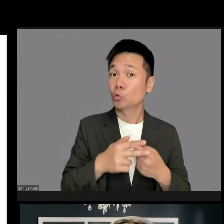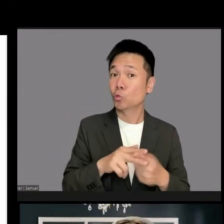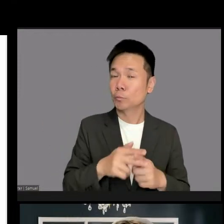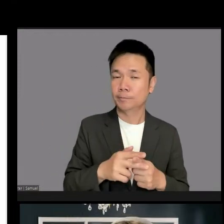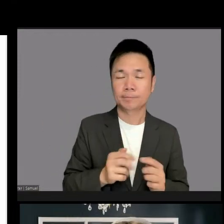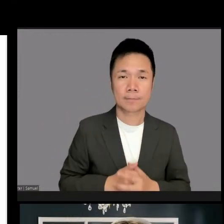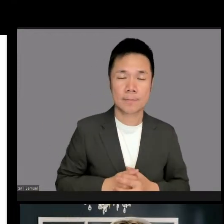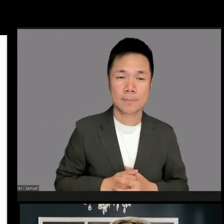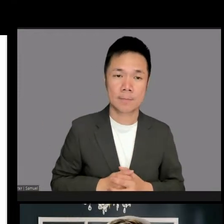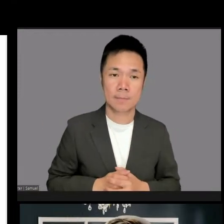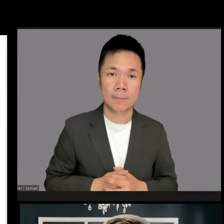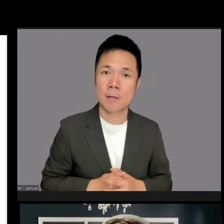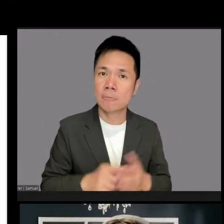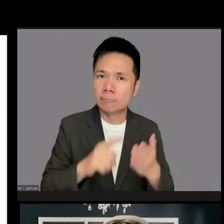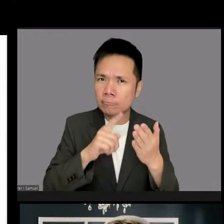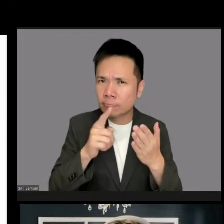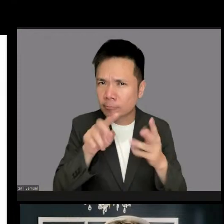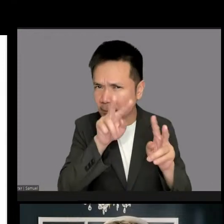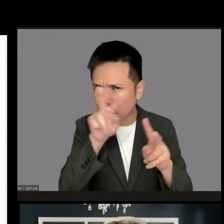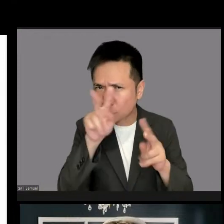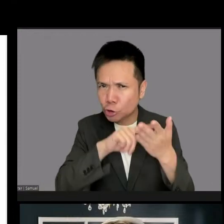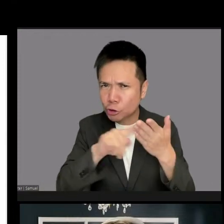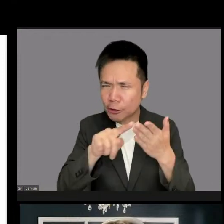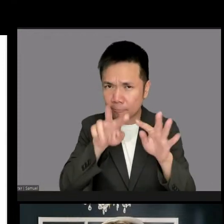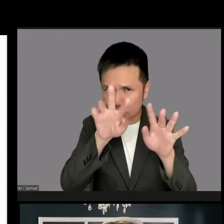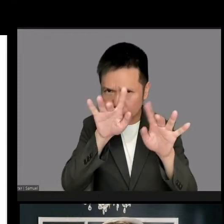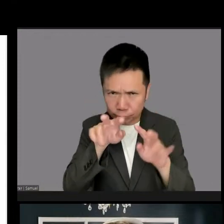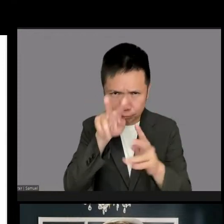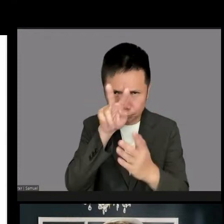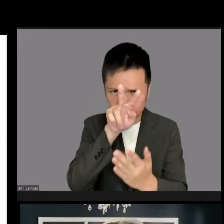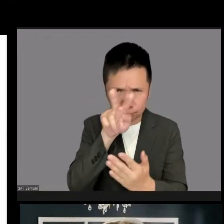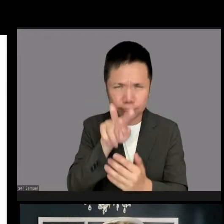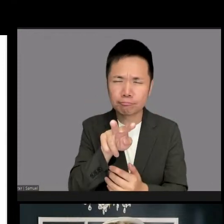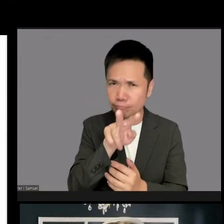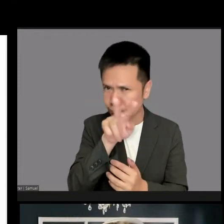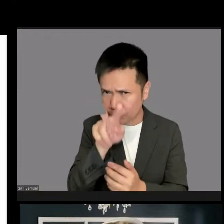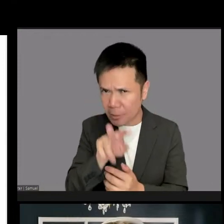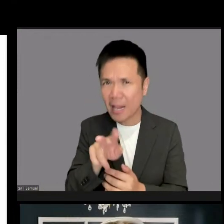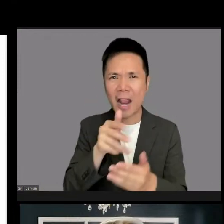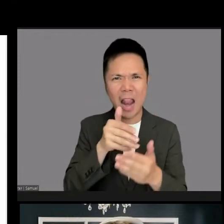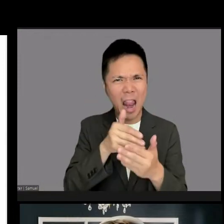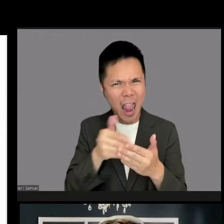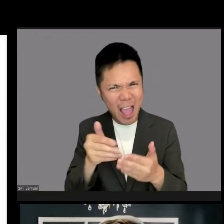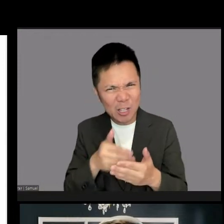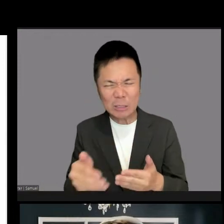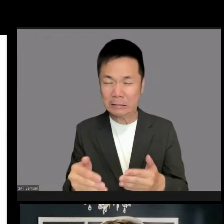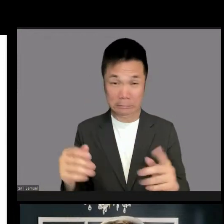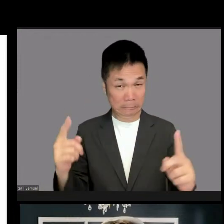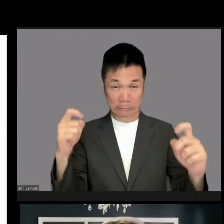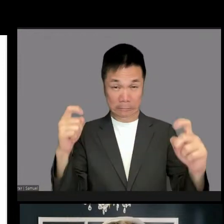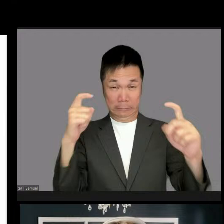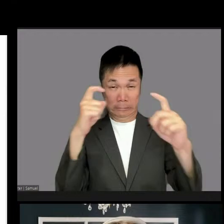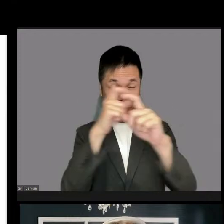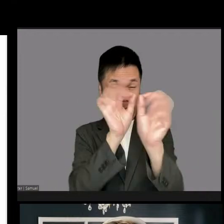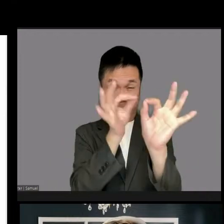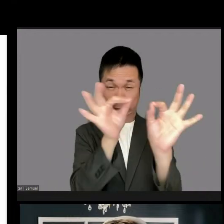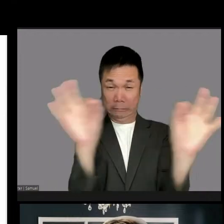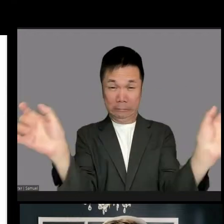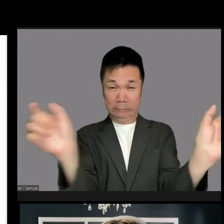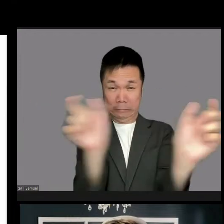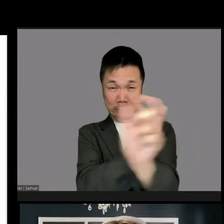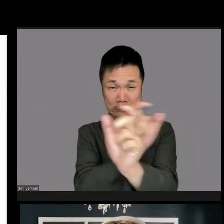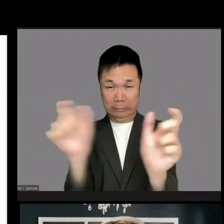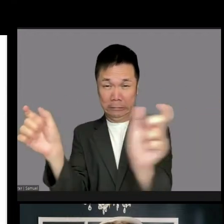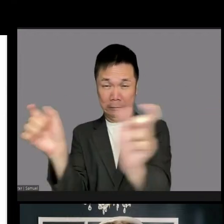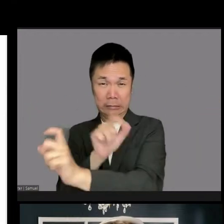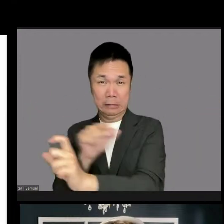example, to check the reading level of your website and to make sure that the language isn't so complex that someone with a cognitive disability